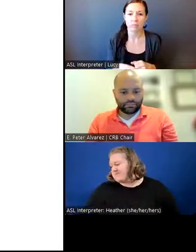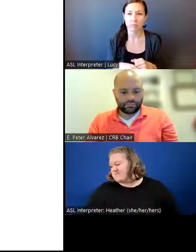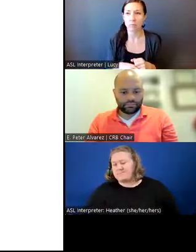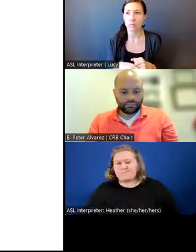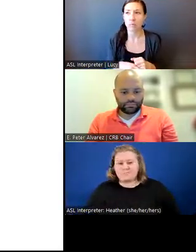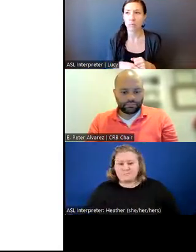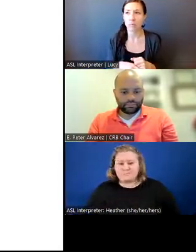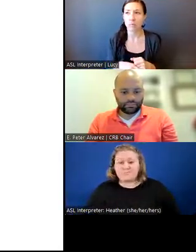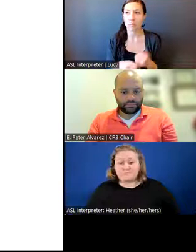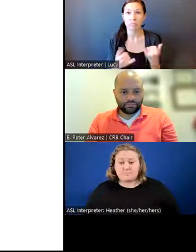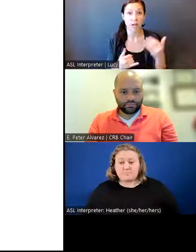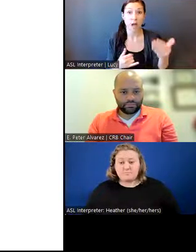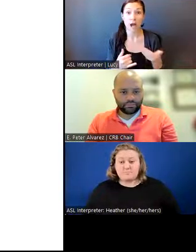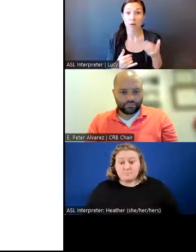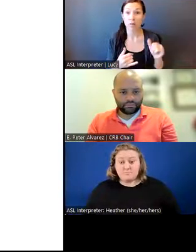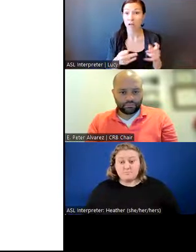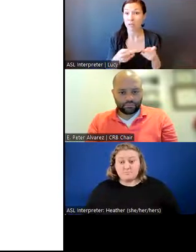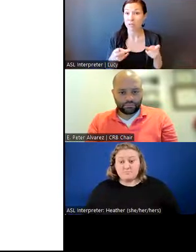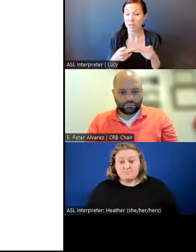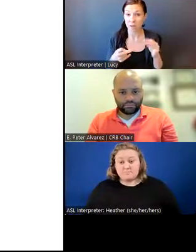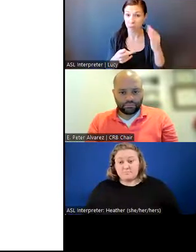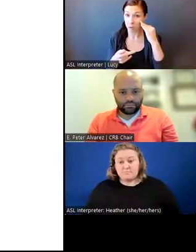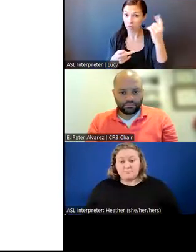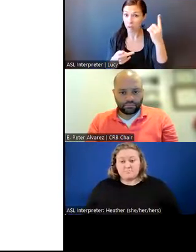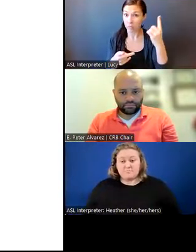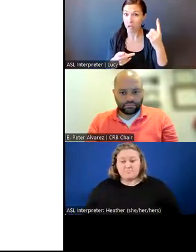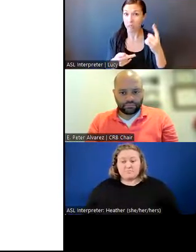hiring for that now. So if you know anyone, please send them our way.